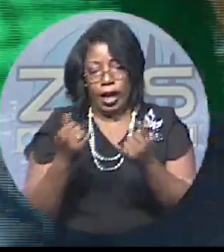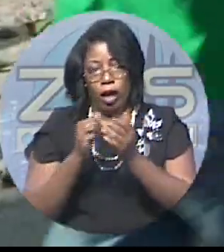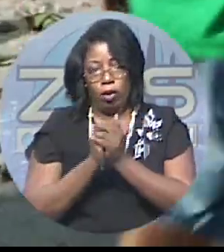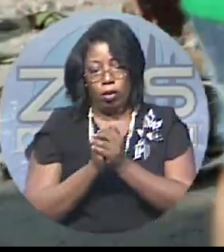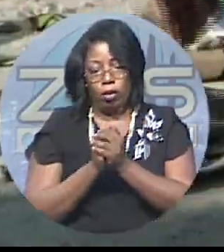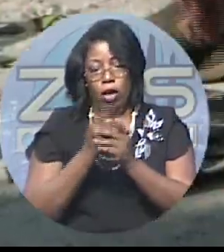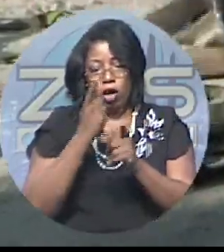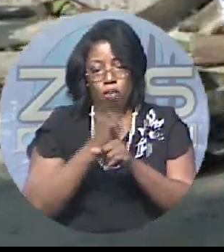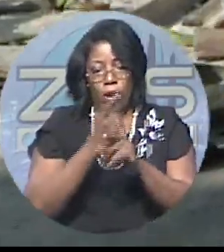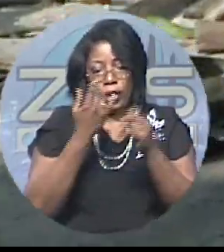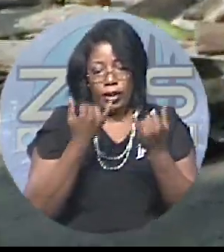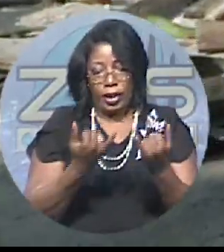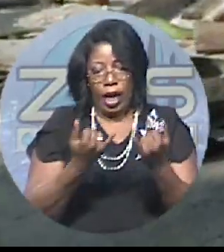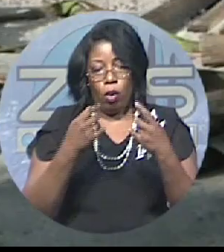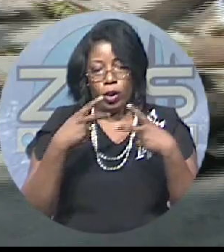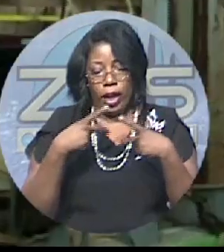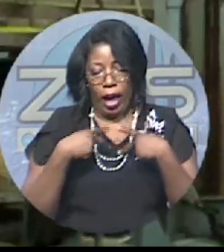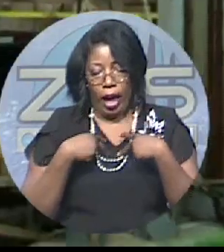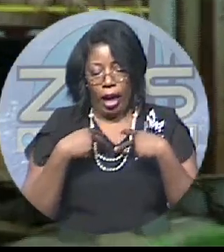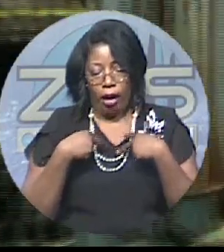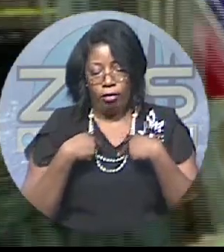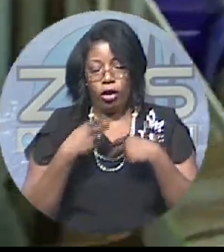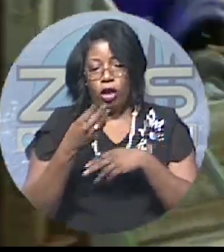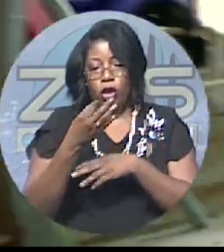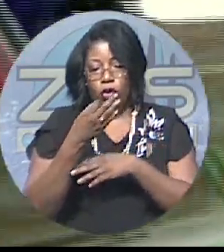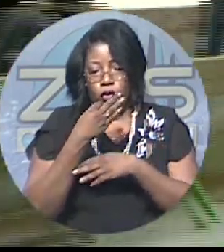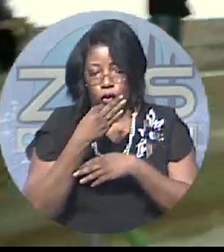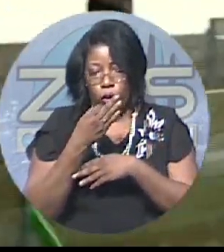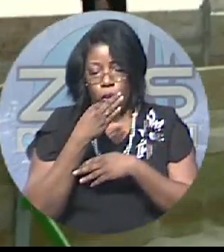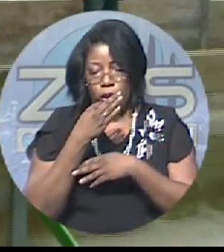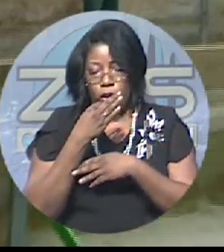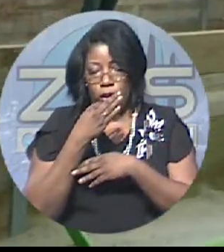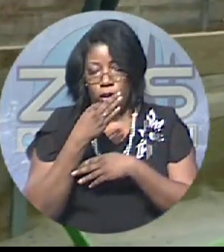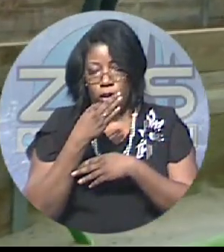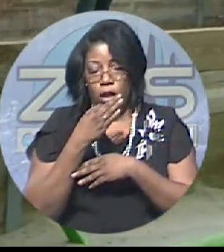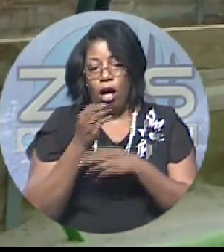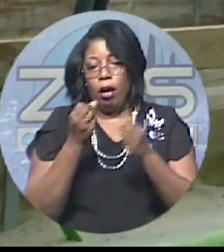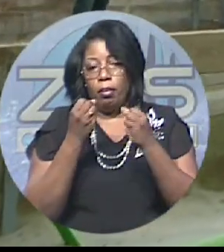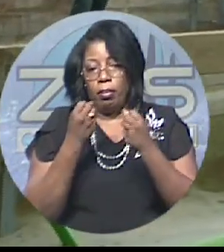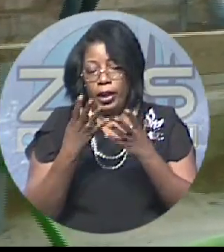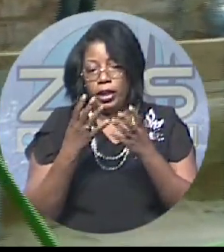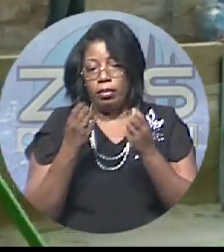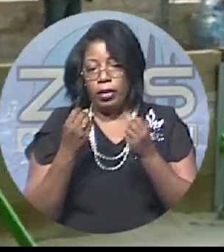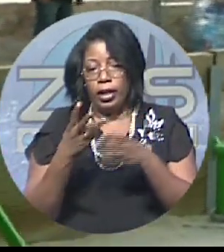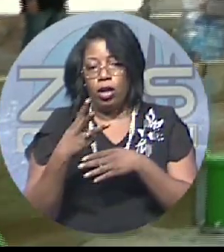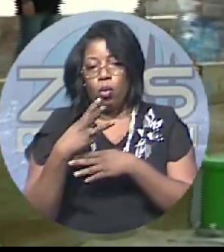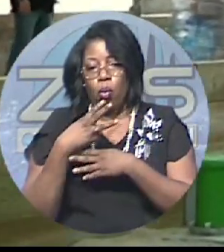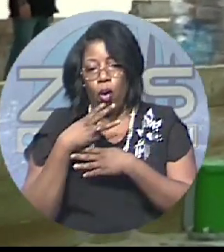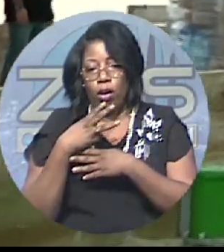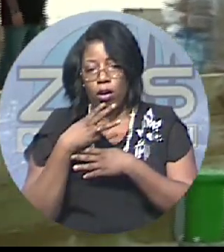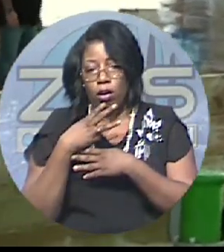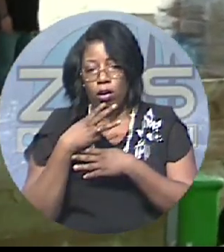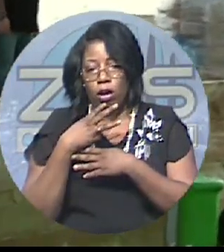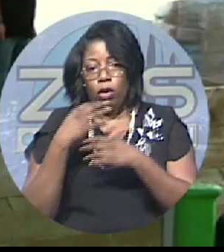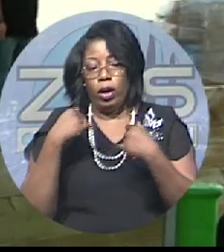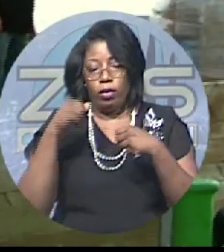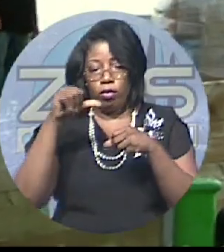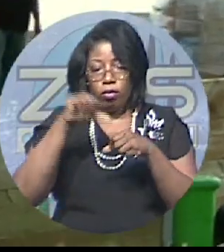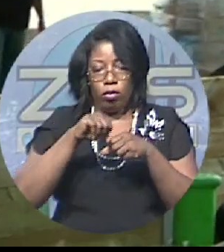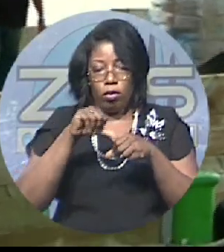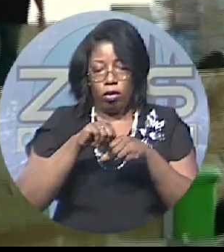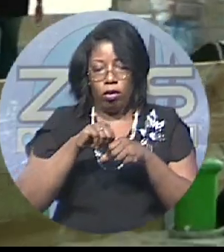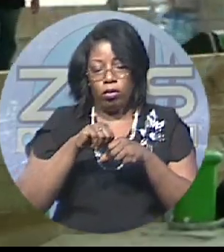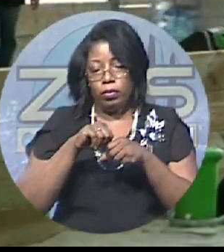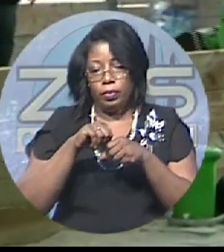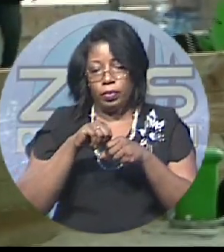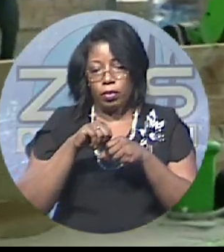Julian, is just food and lots of water, and I got some fuel, some diesel